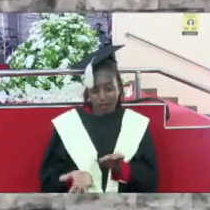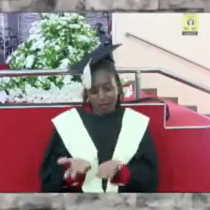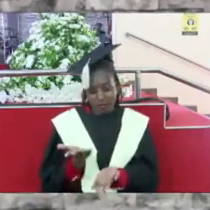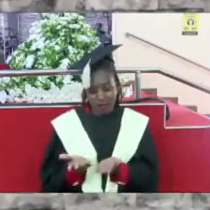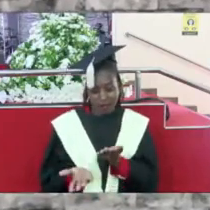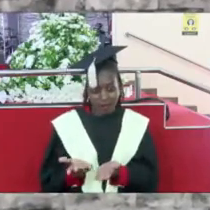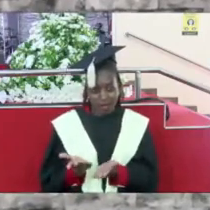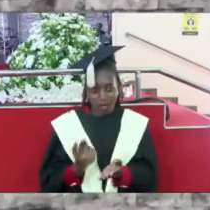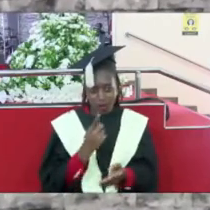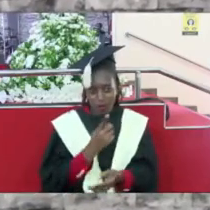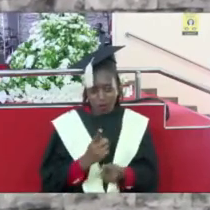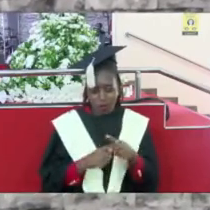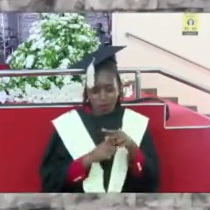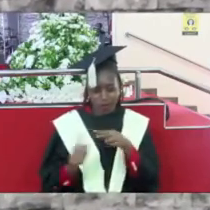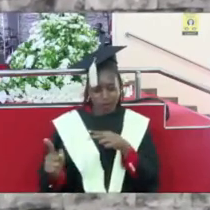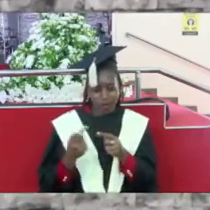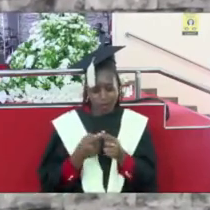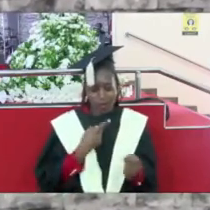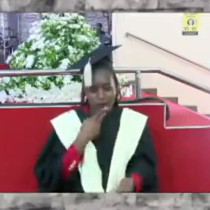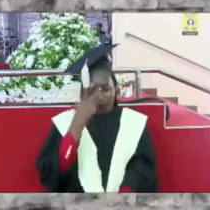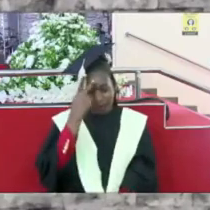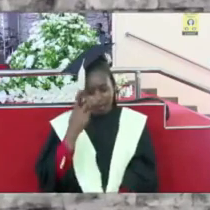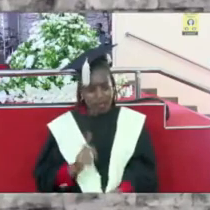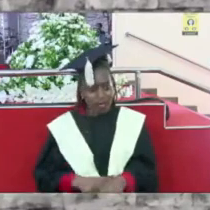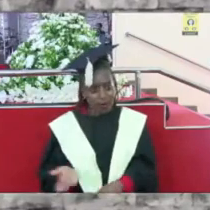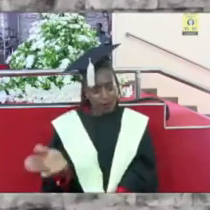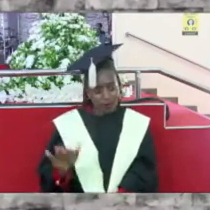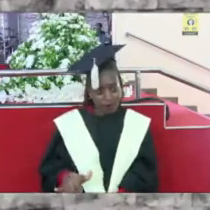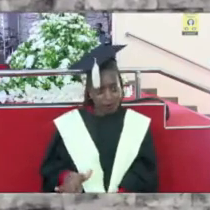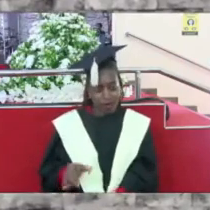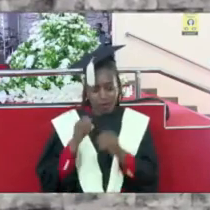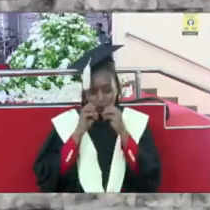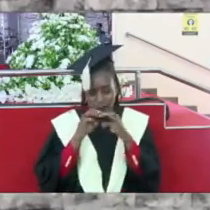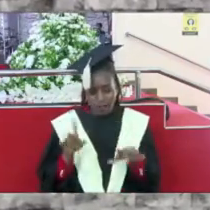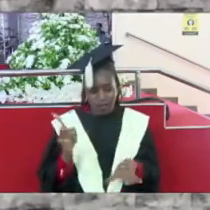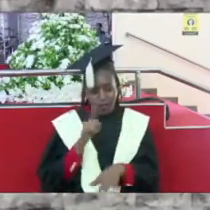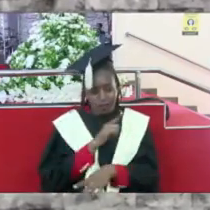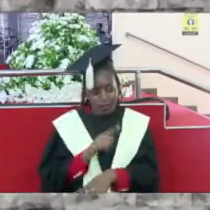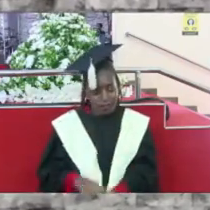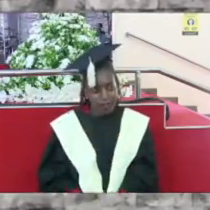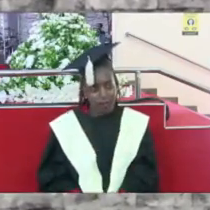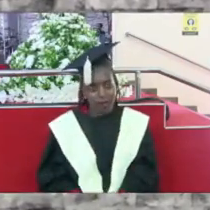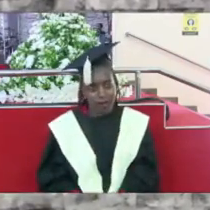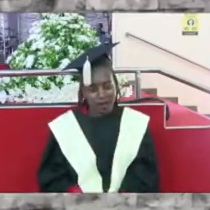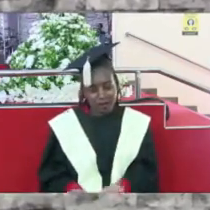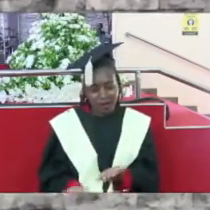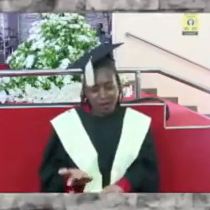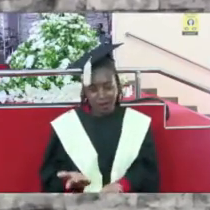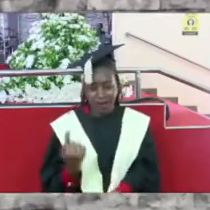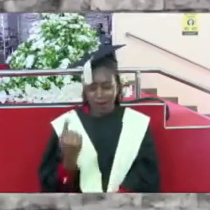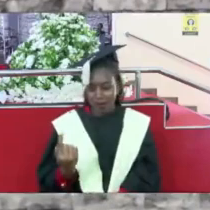Uka disappear. Toroka. Ukarudi na baraka. When you came back, you came with a blessing. Moja ya mtoto na ya